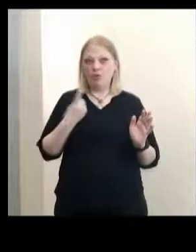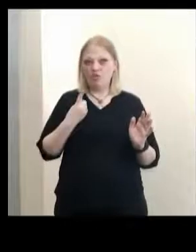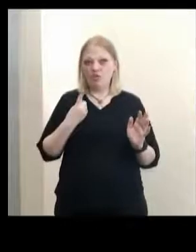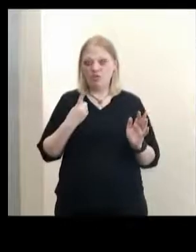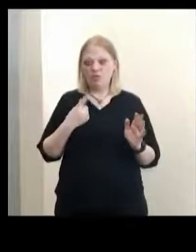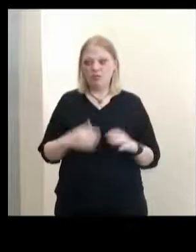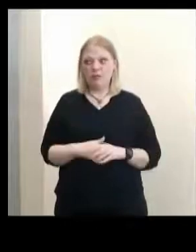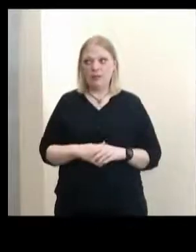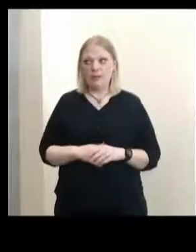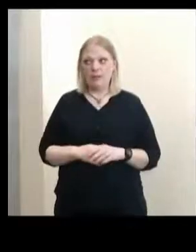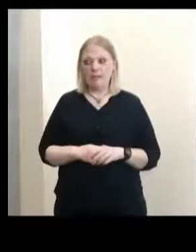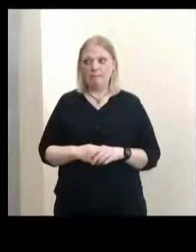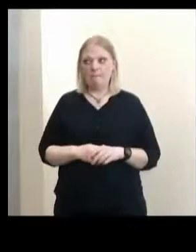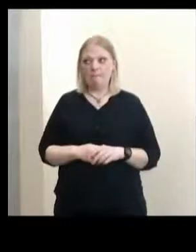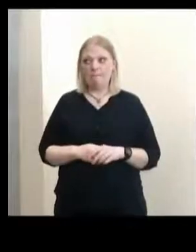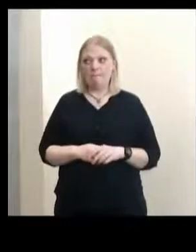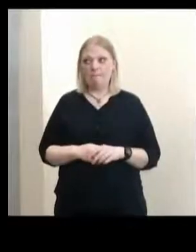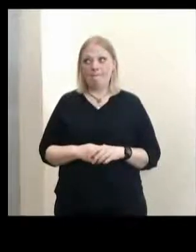question?